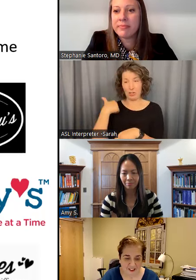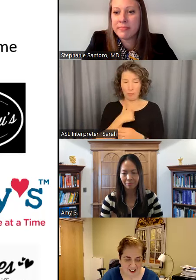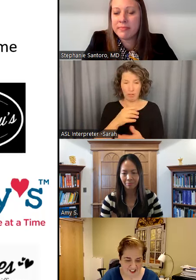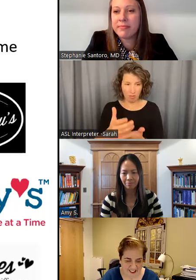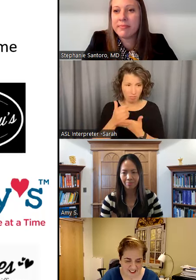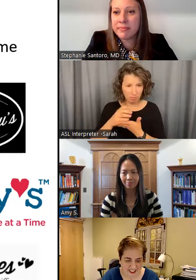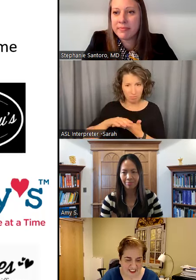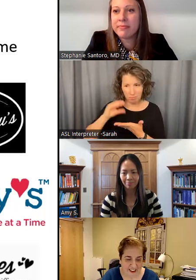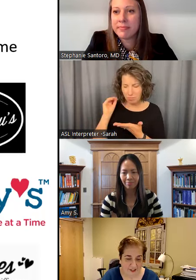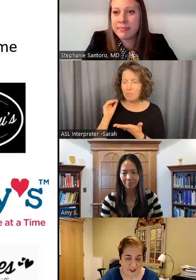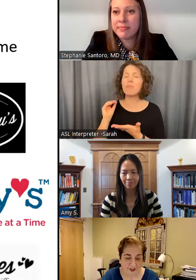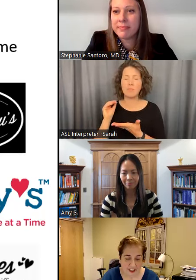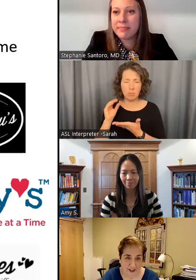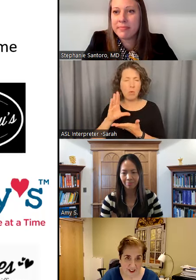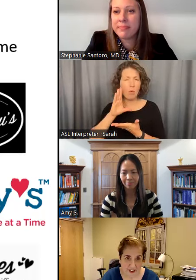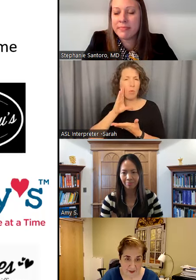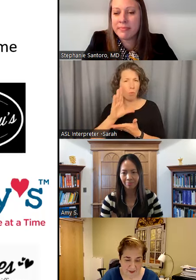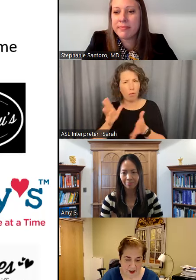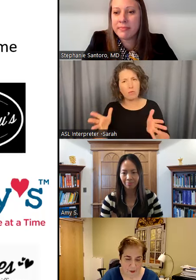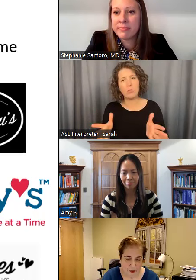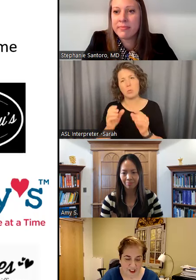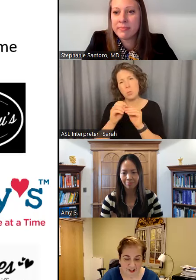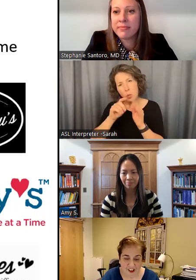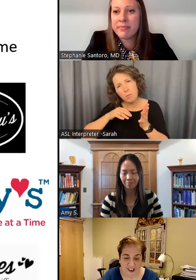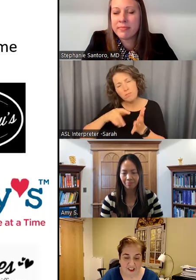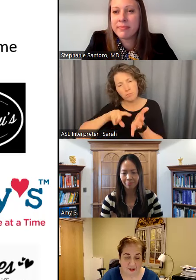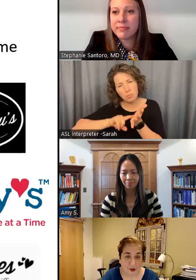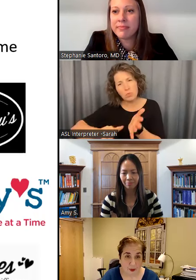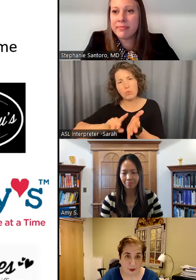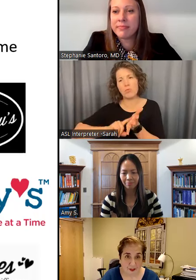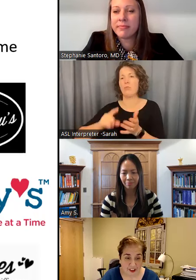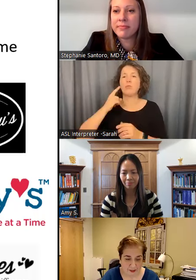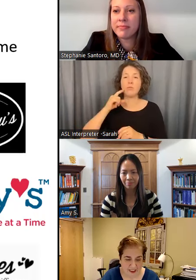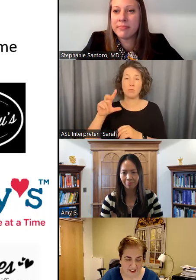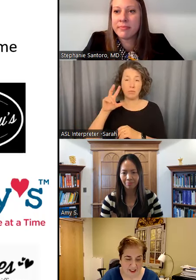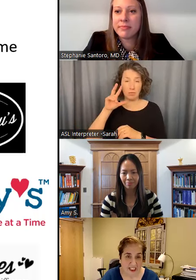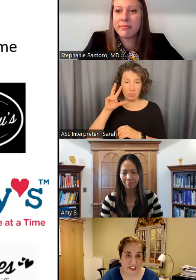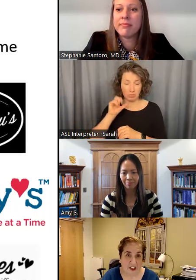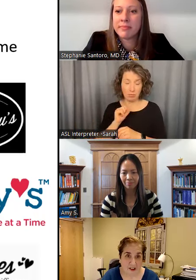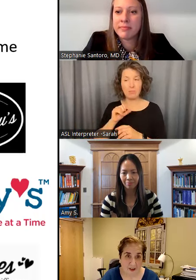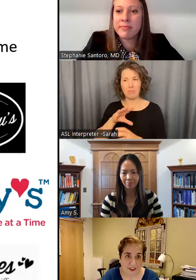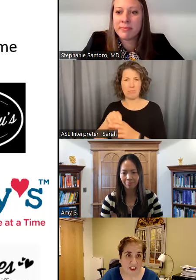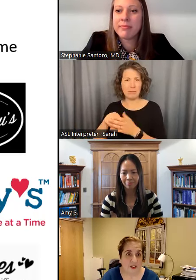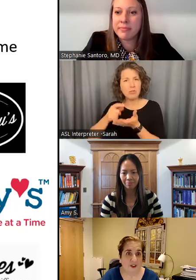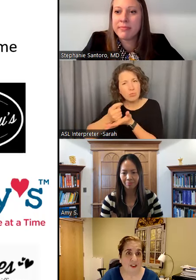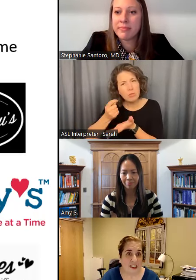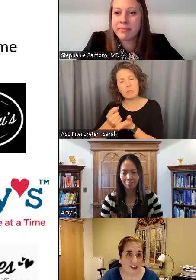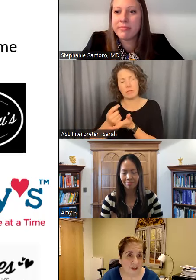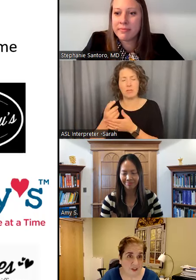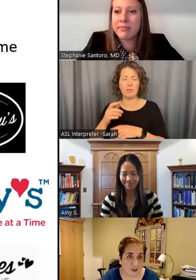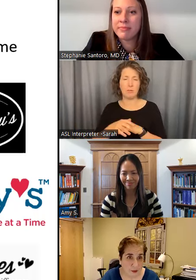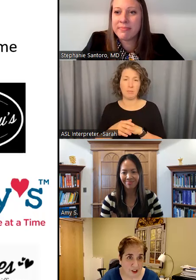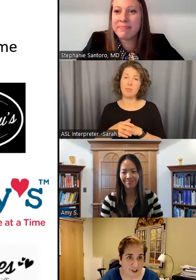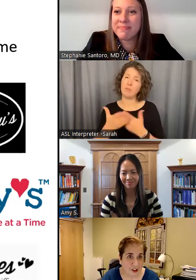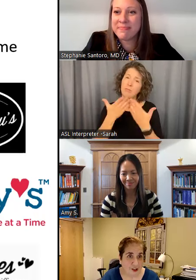and innovation in the field of Down syndrome, potentially leading to improved treatment and outcomes. So thank